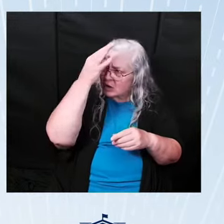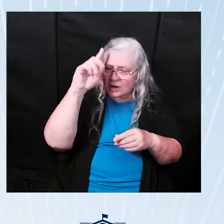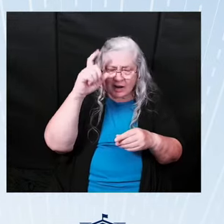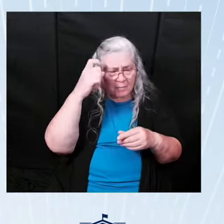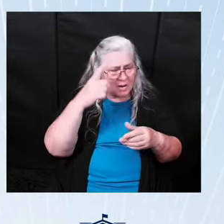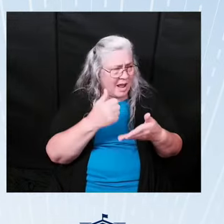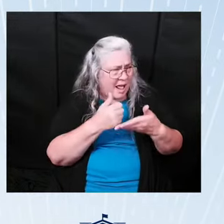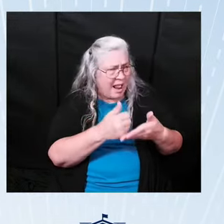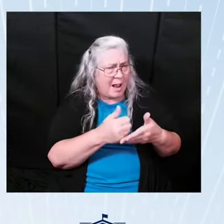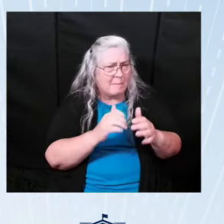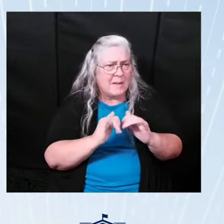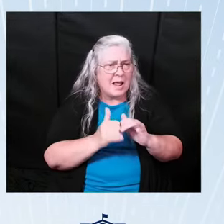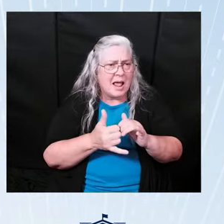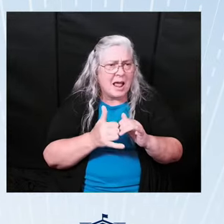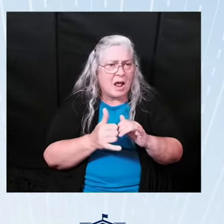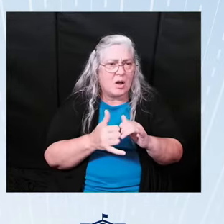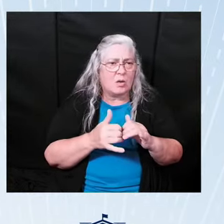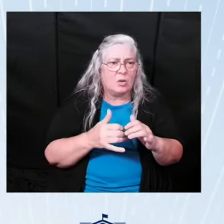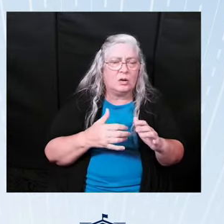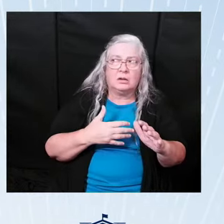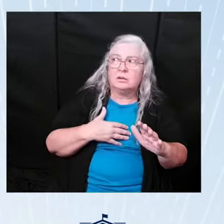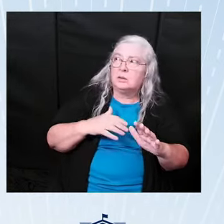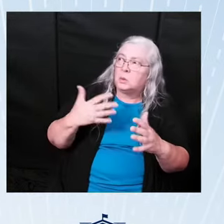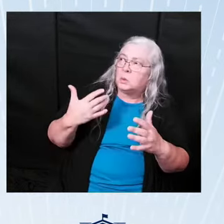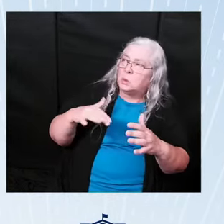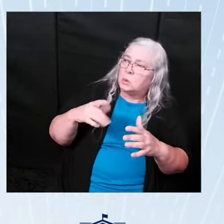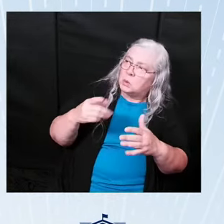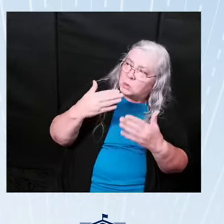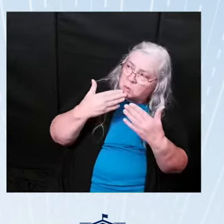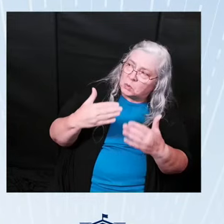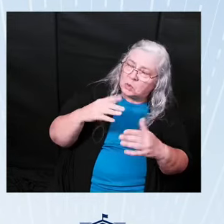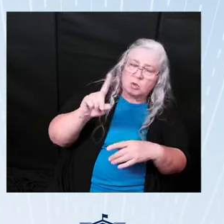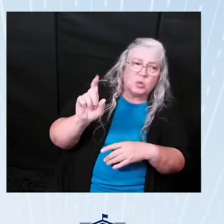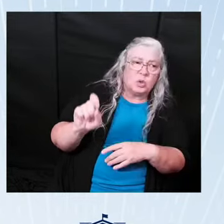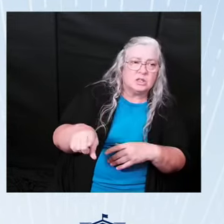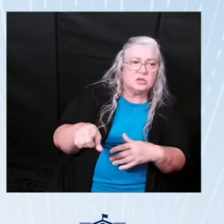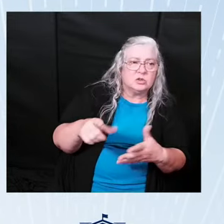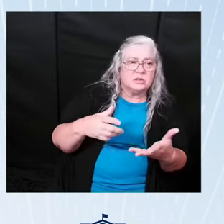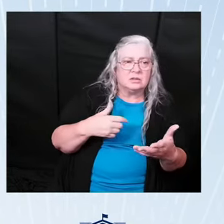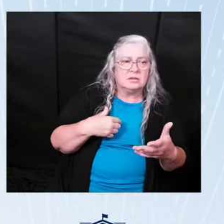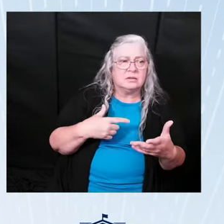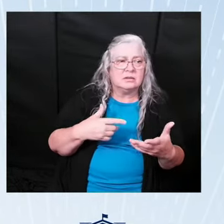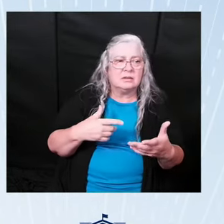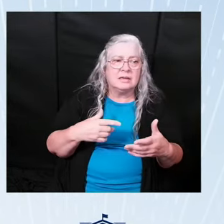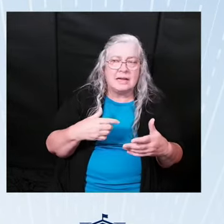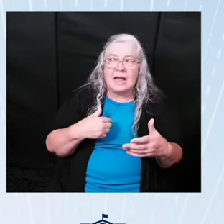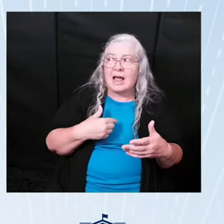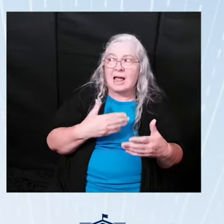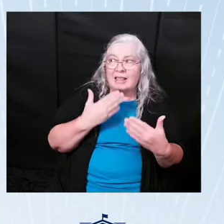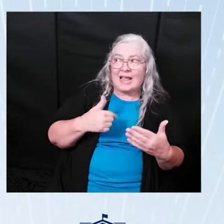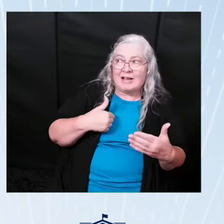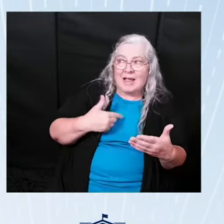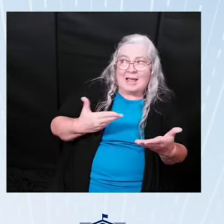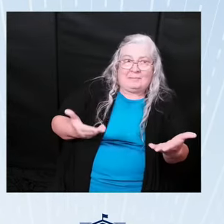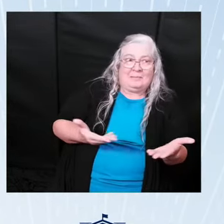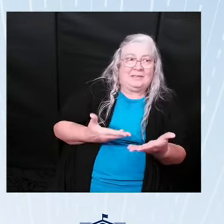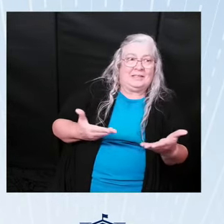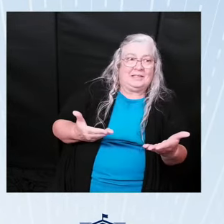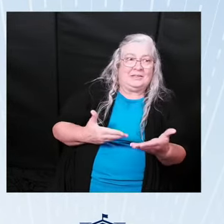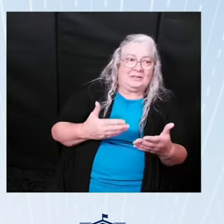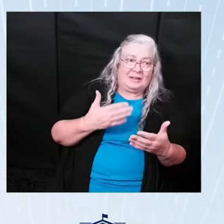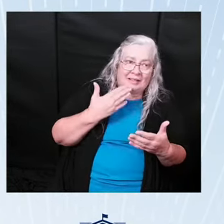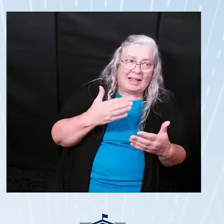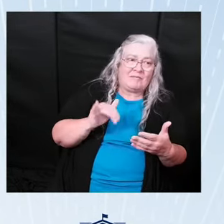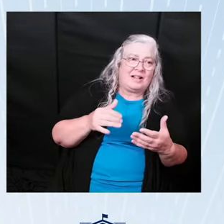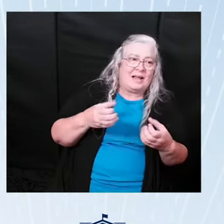here. Is the mic on? Yes. Great. Then I would like to let you all into my